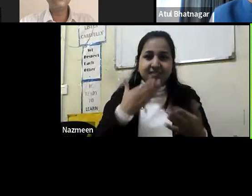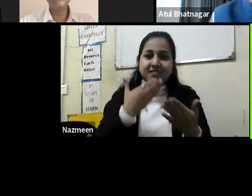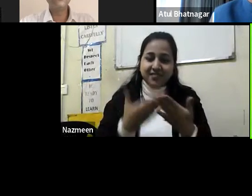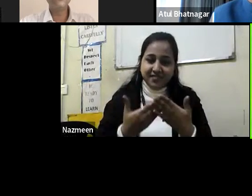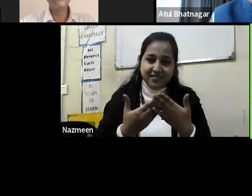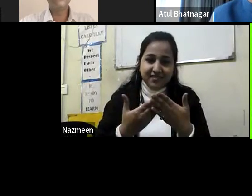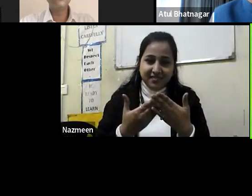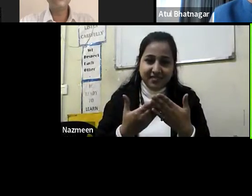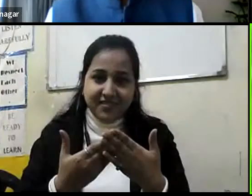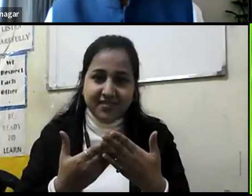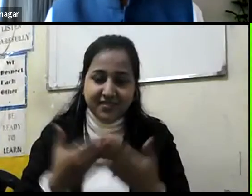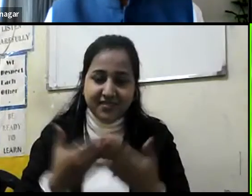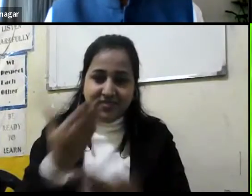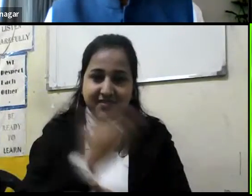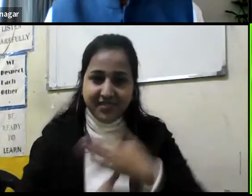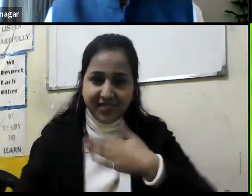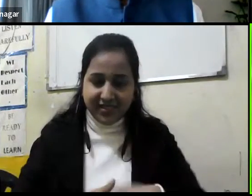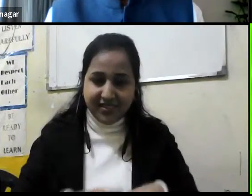Sarthak. I think,